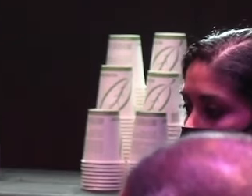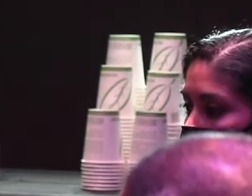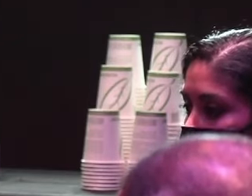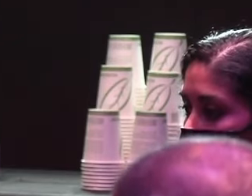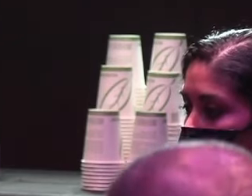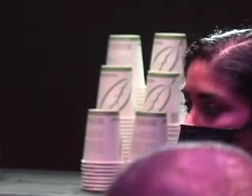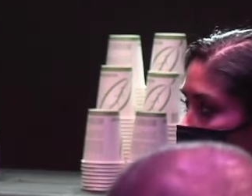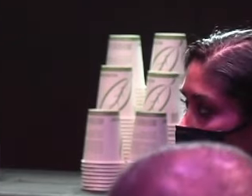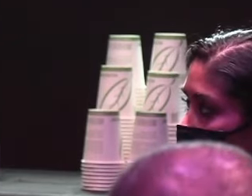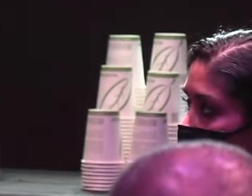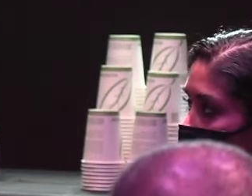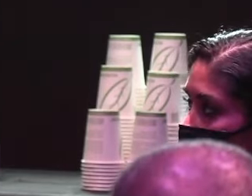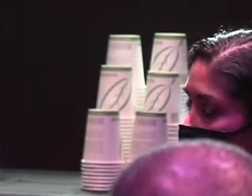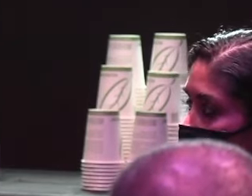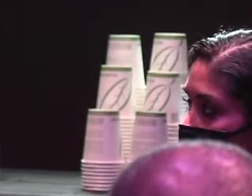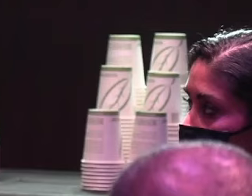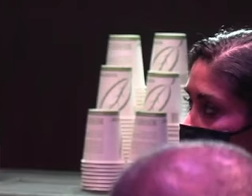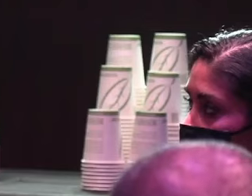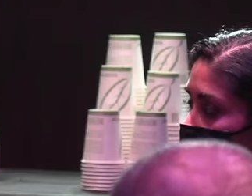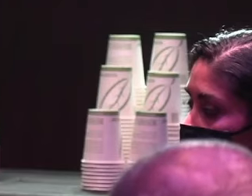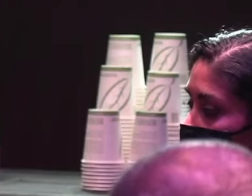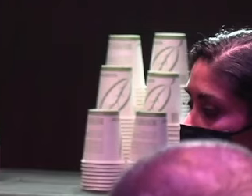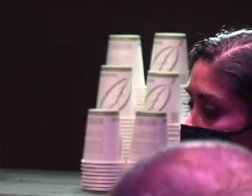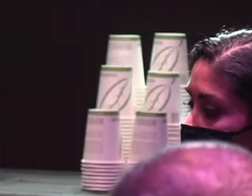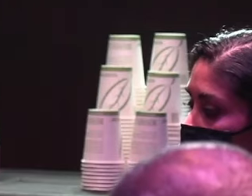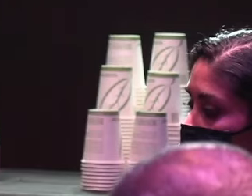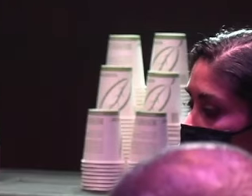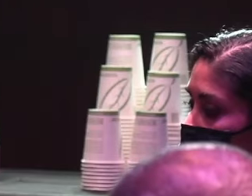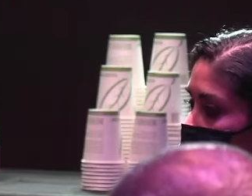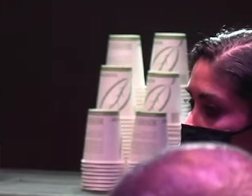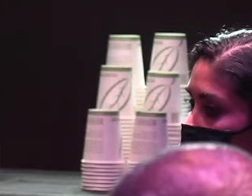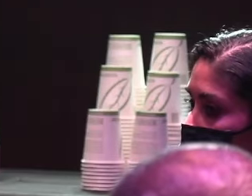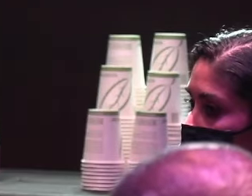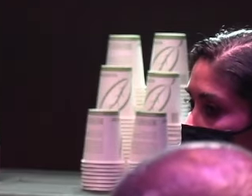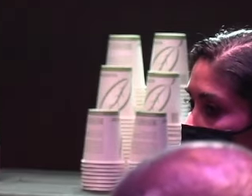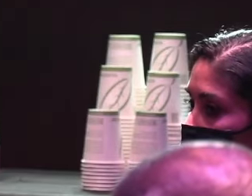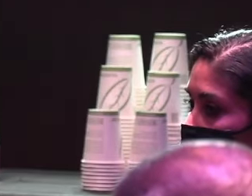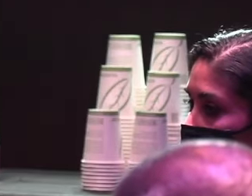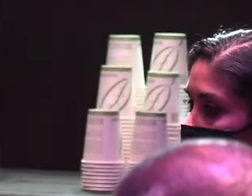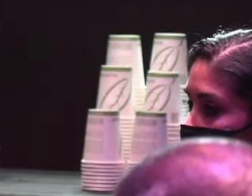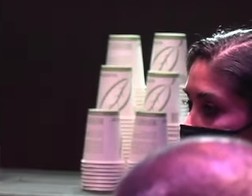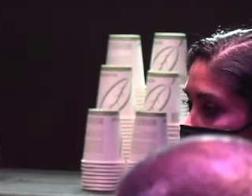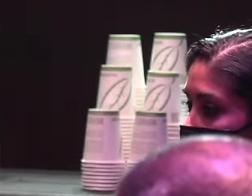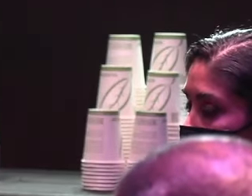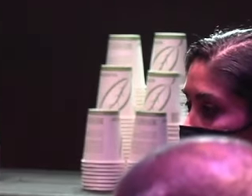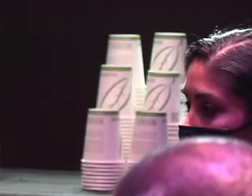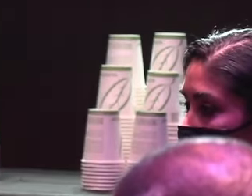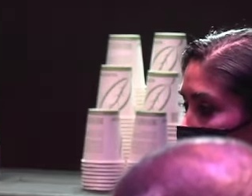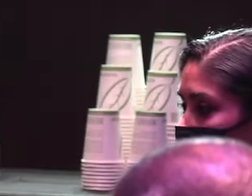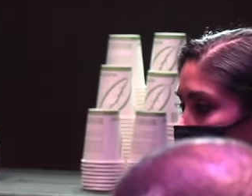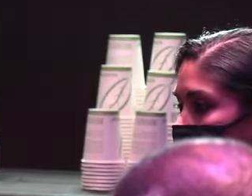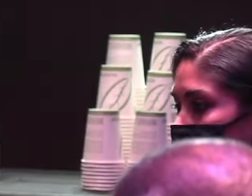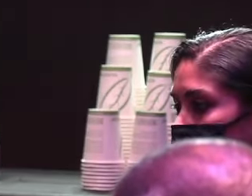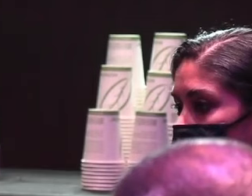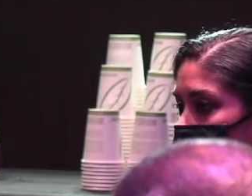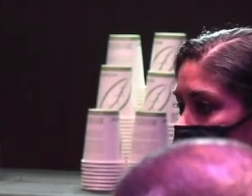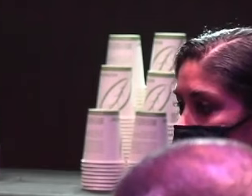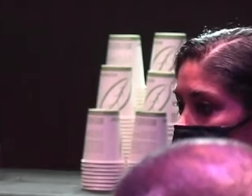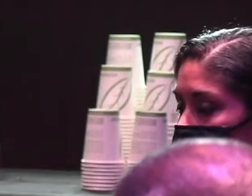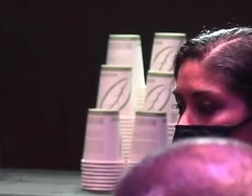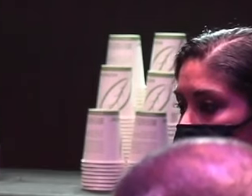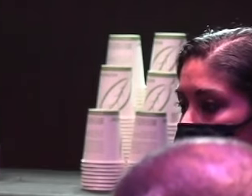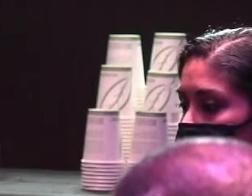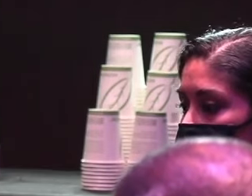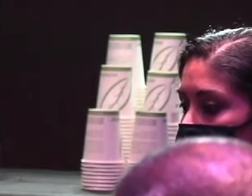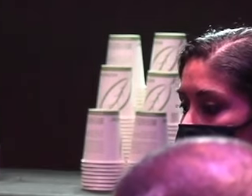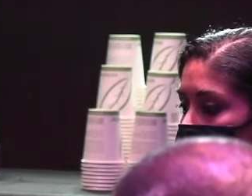those pipelines and to create the relationality between people, Manileños, who have been in a colonized city in Manila, Philippines, the